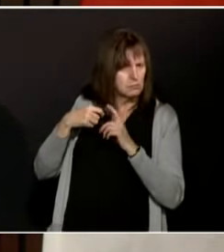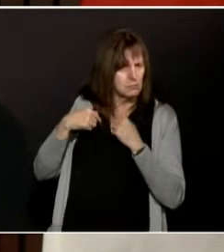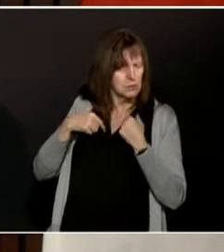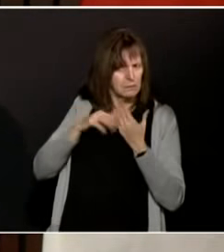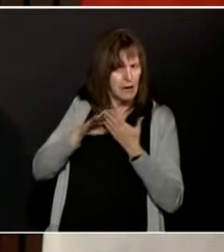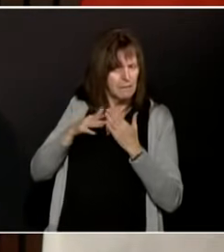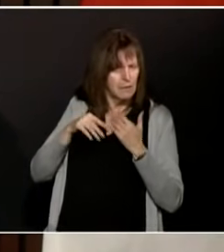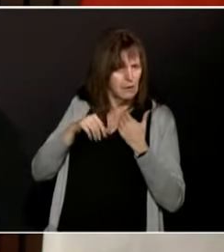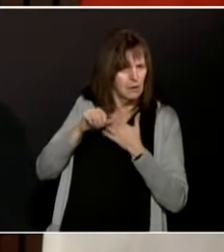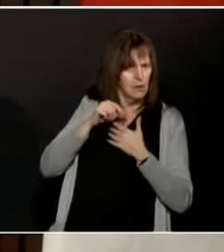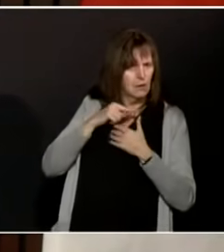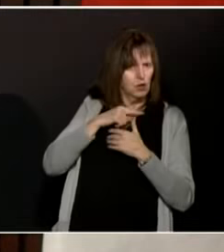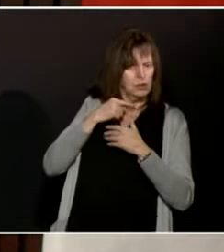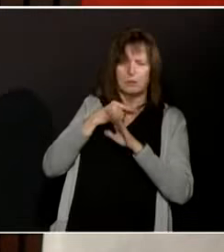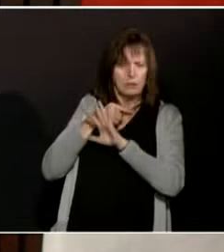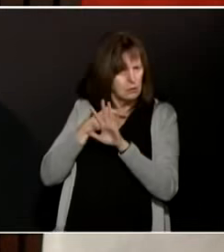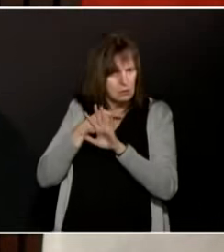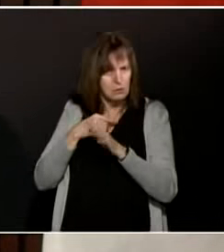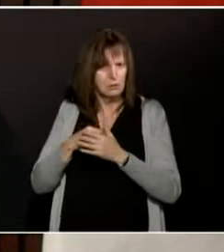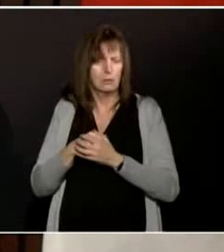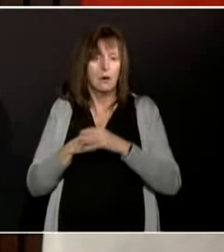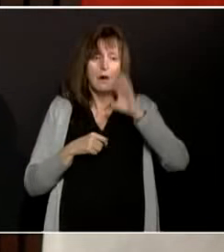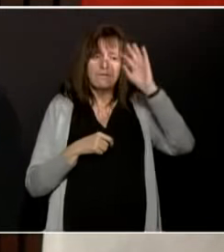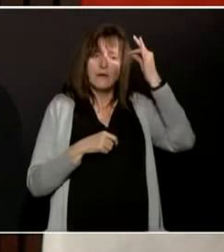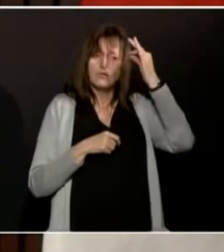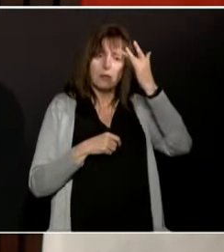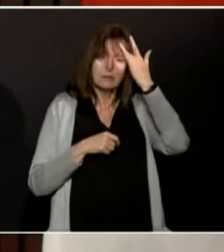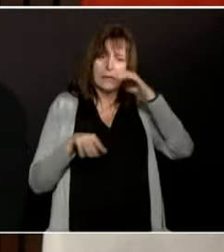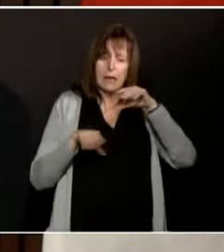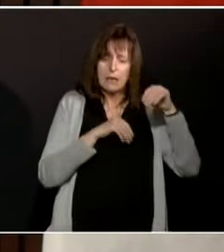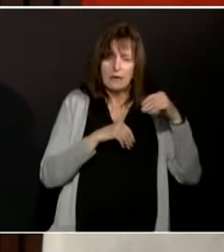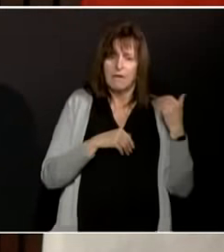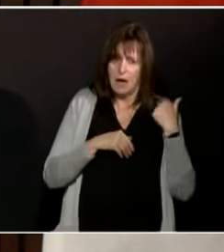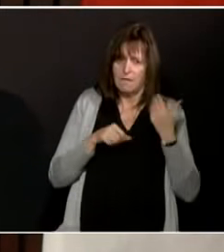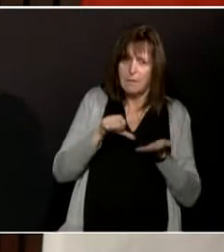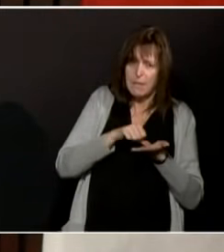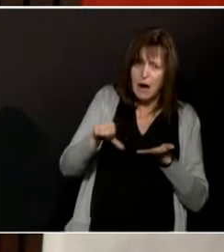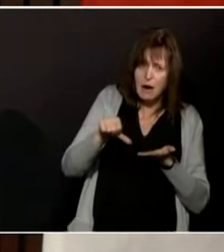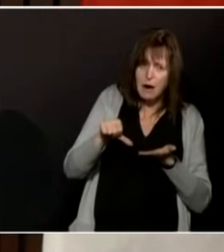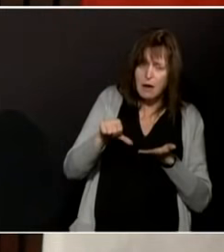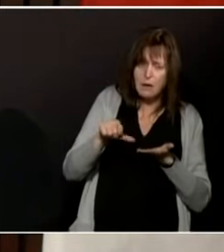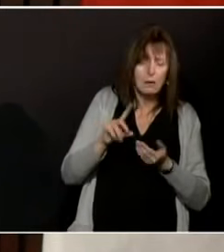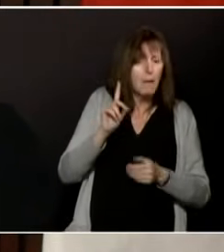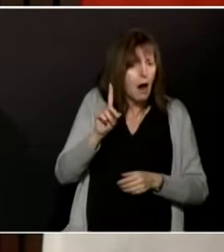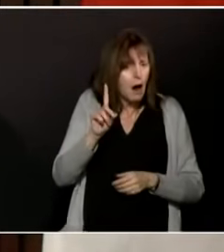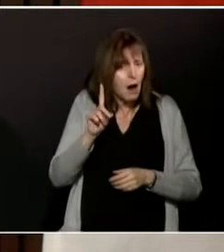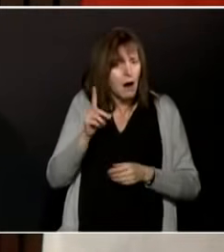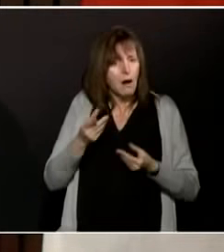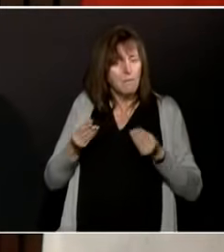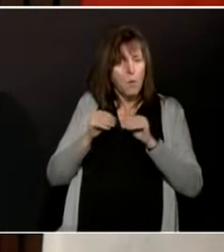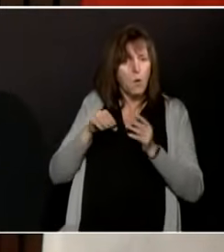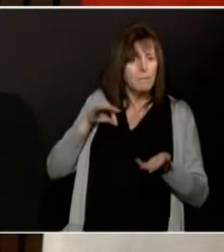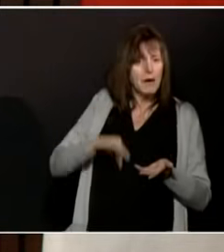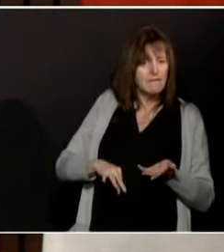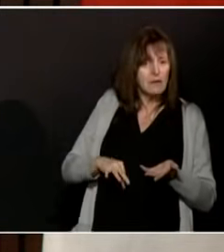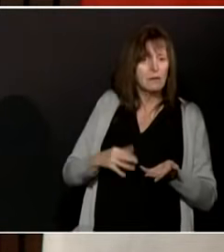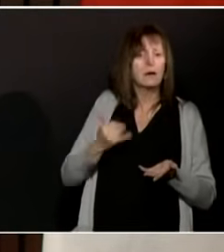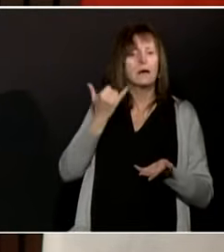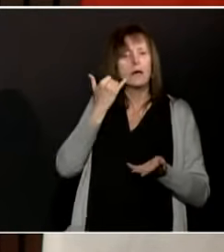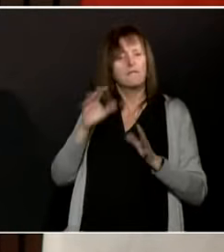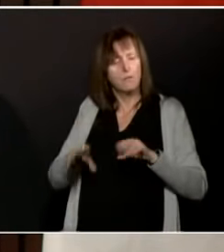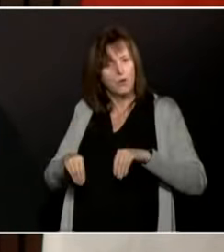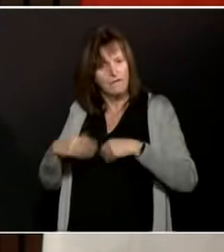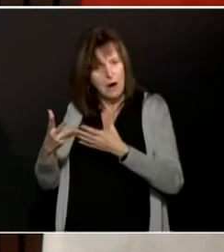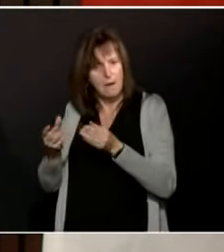leave, but what we've seen looking, for instance, at the United States is that there's probably more benefit that would be helpful, and making that easier for people to access